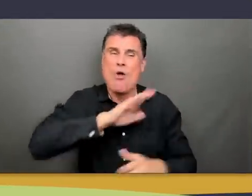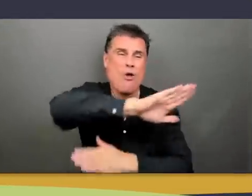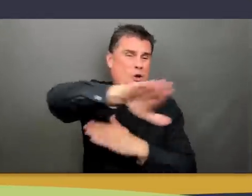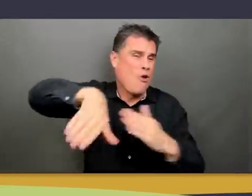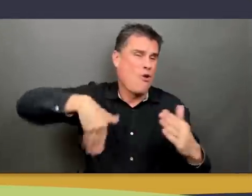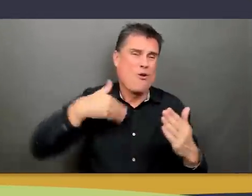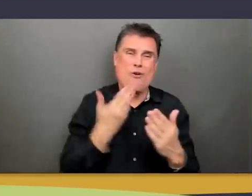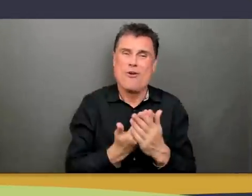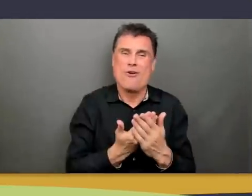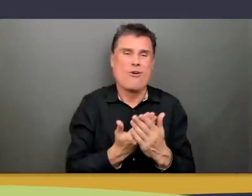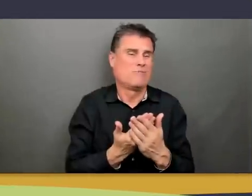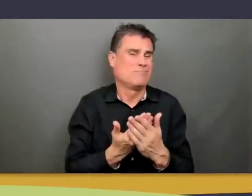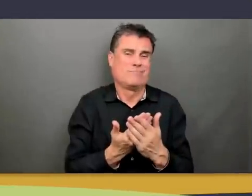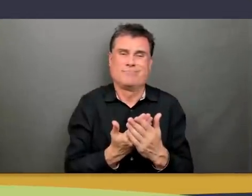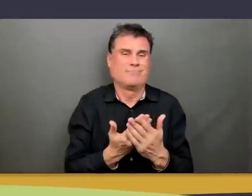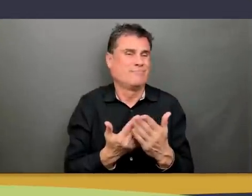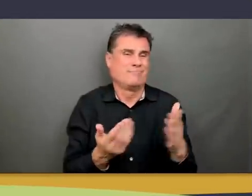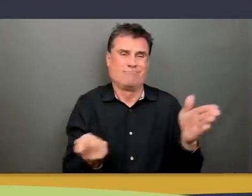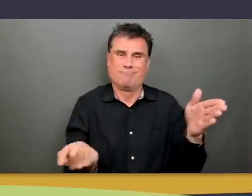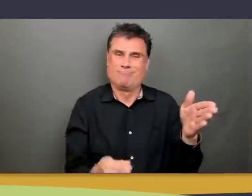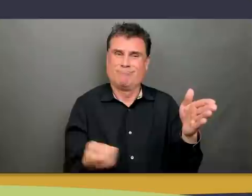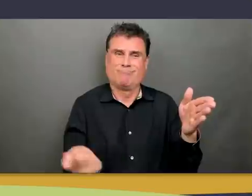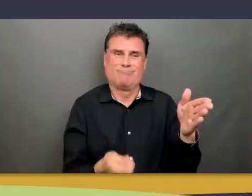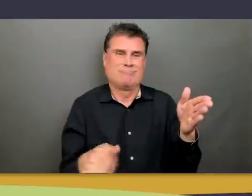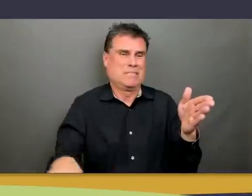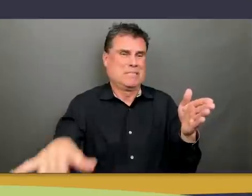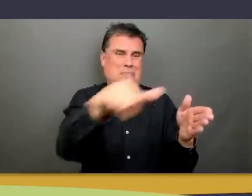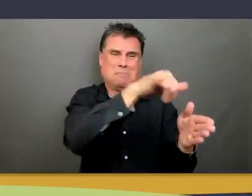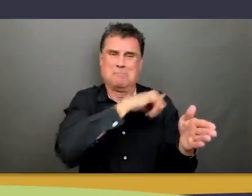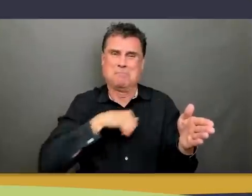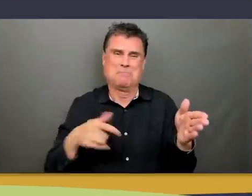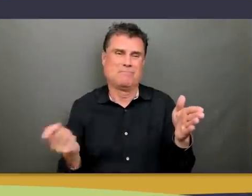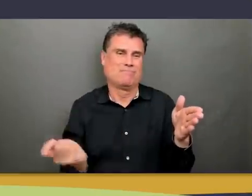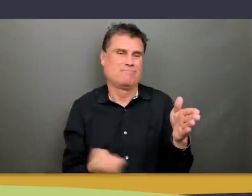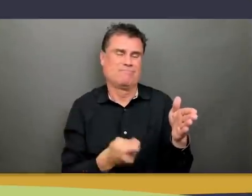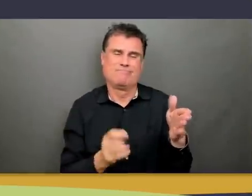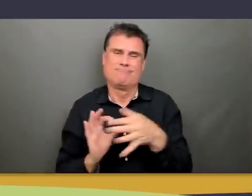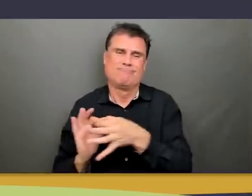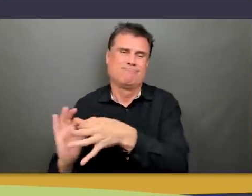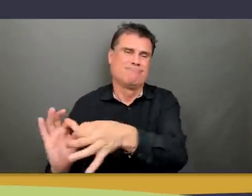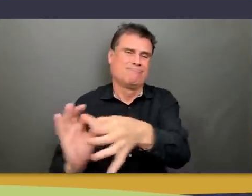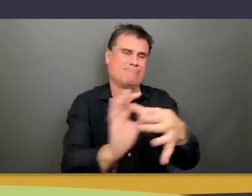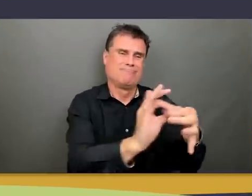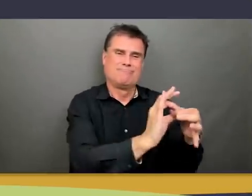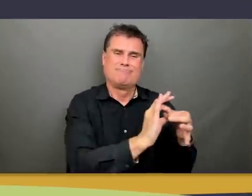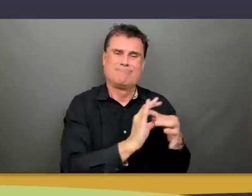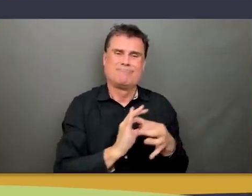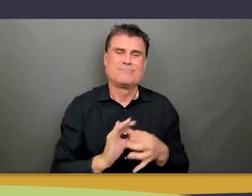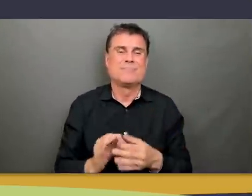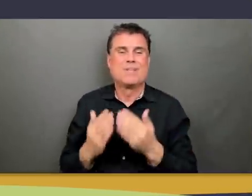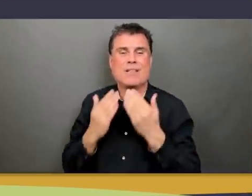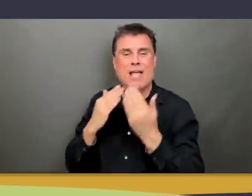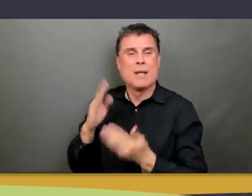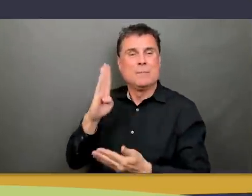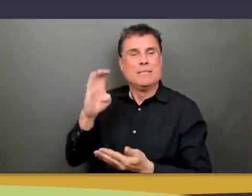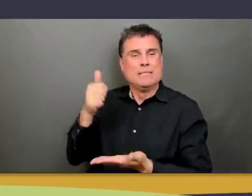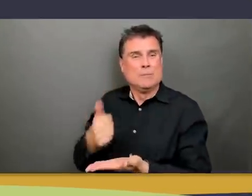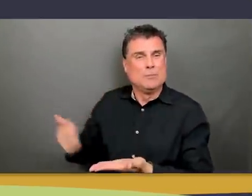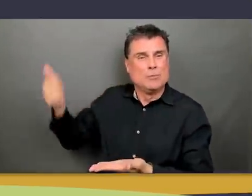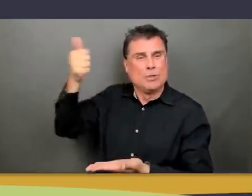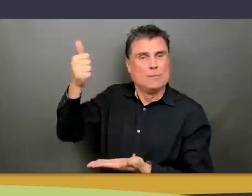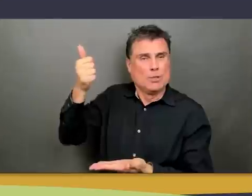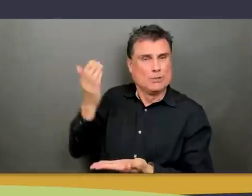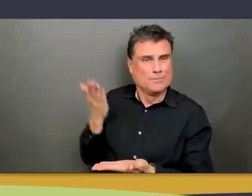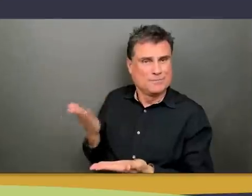I thank John Horgan for being there to bring this back to his government and how important this